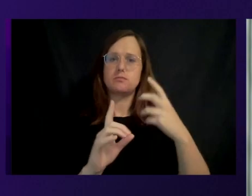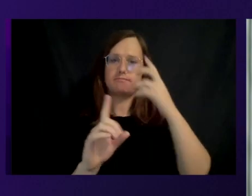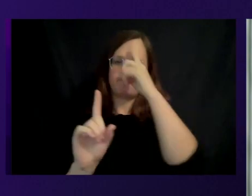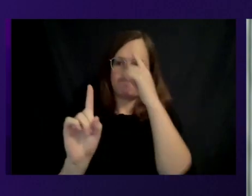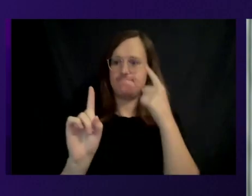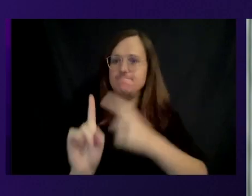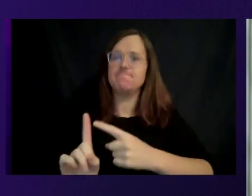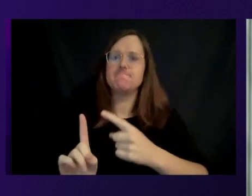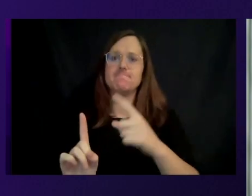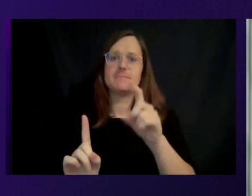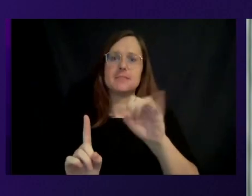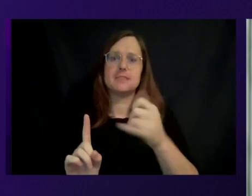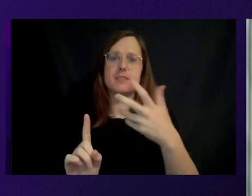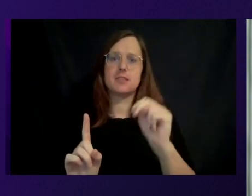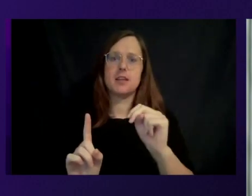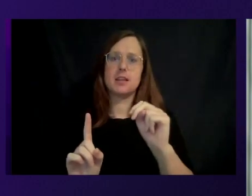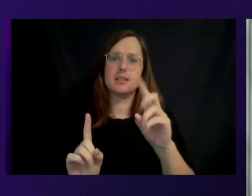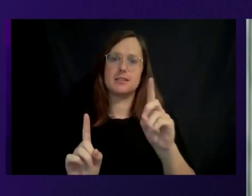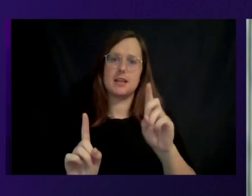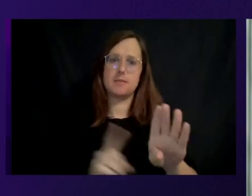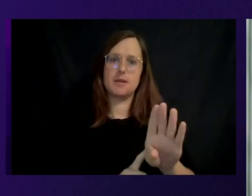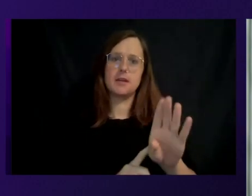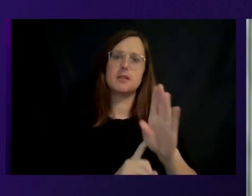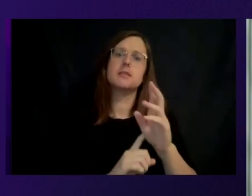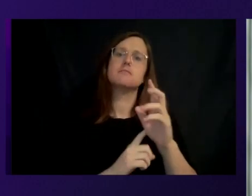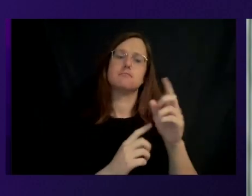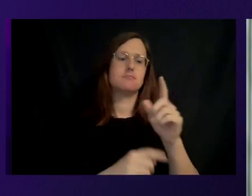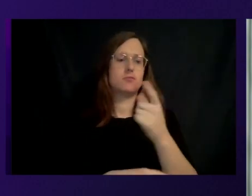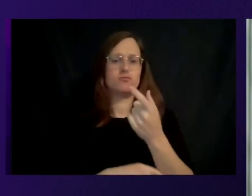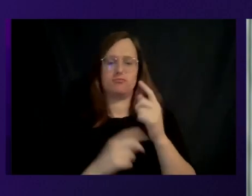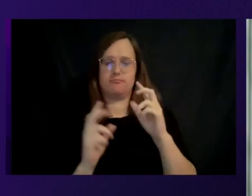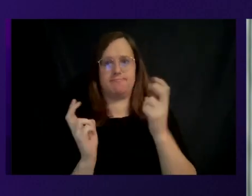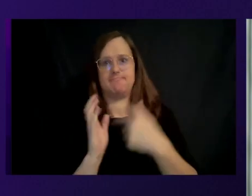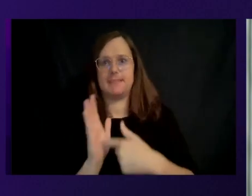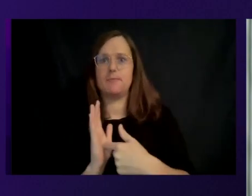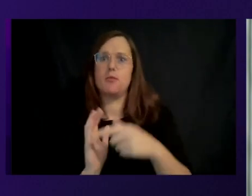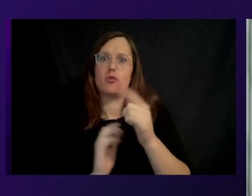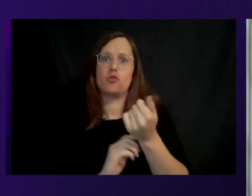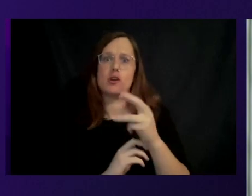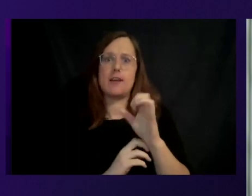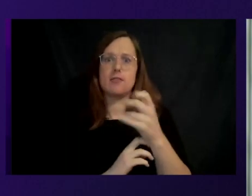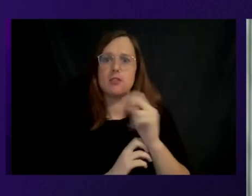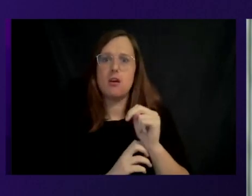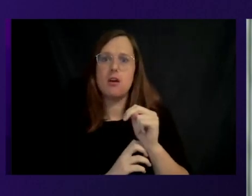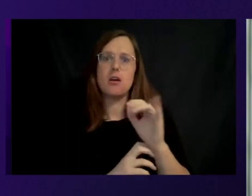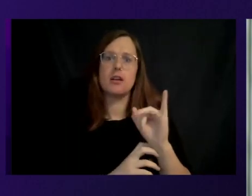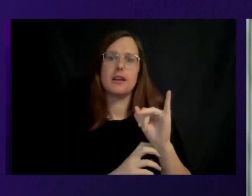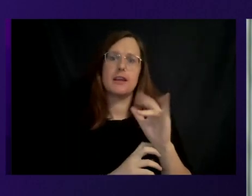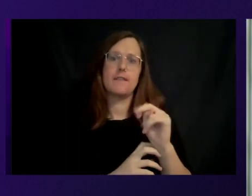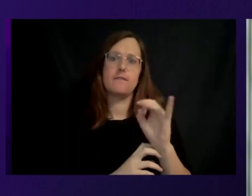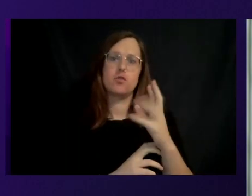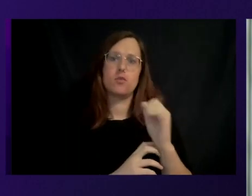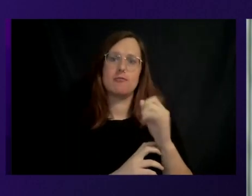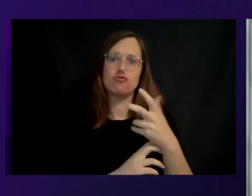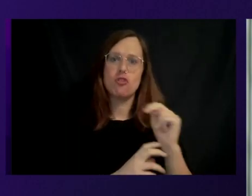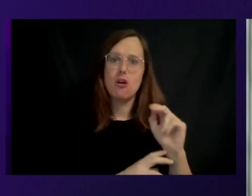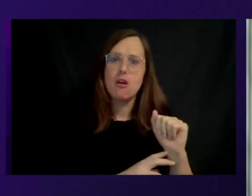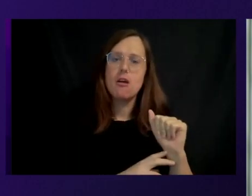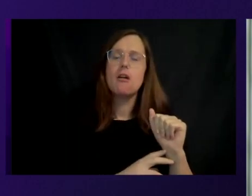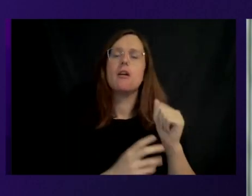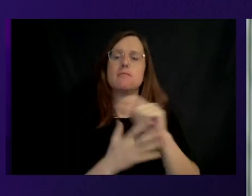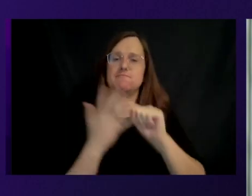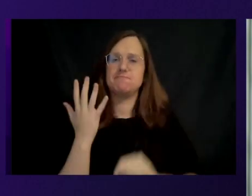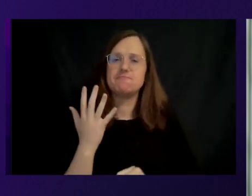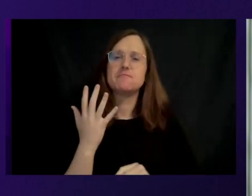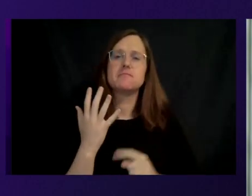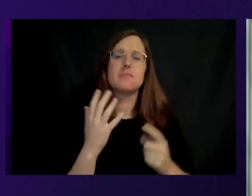such as those powered by AWS Graviton, Inferentia, and Trainium. The other thing that I want to mention is around how customers can leverage our silicon